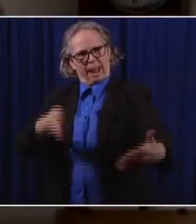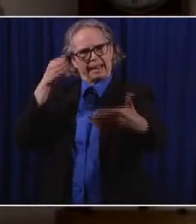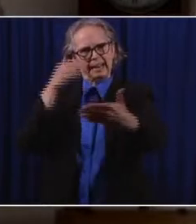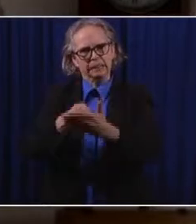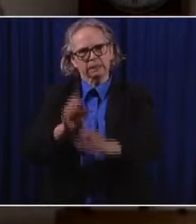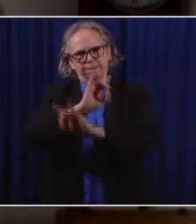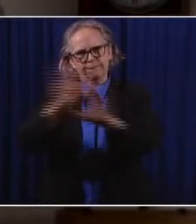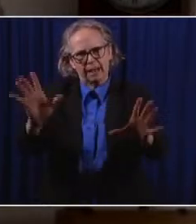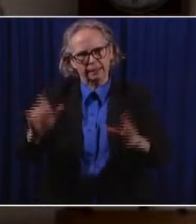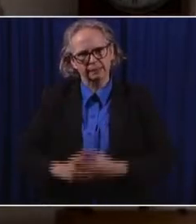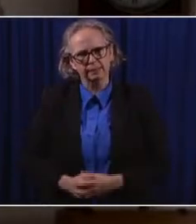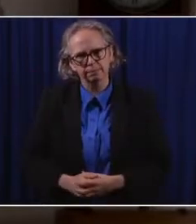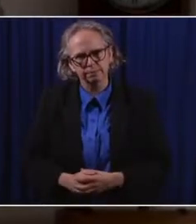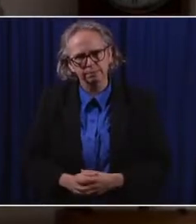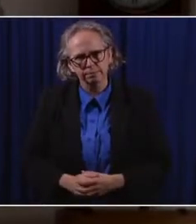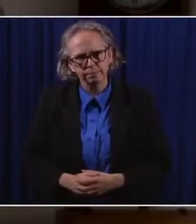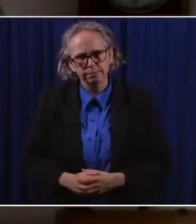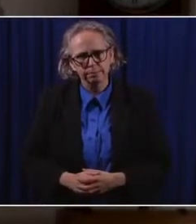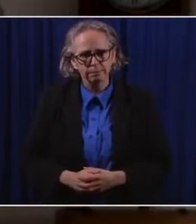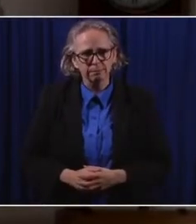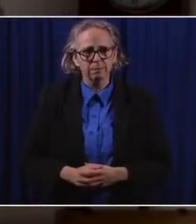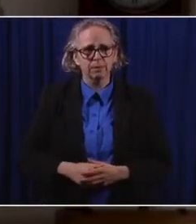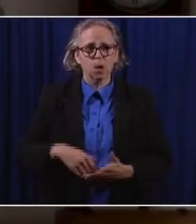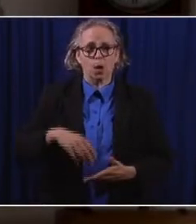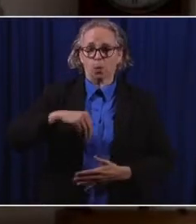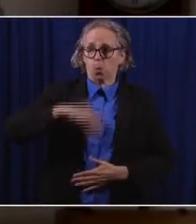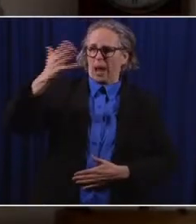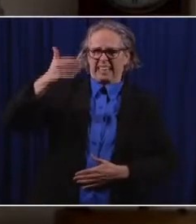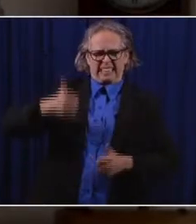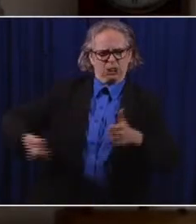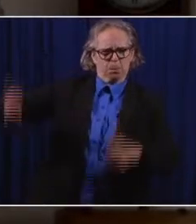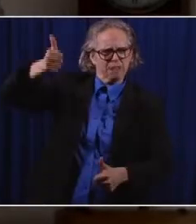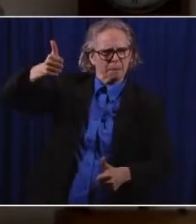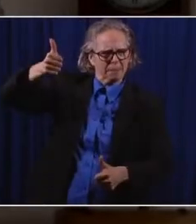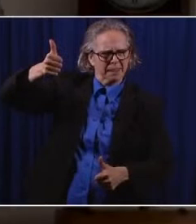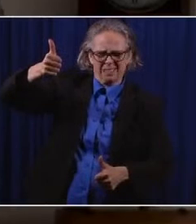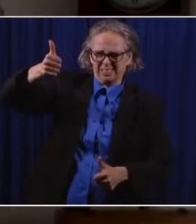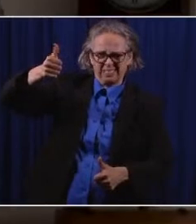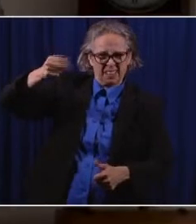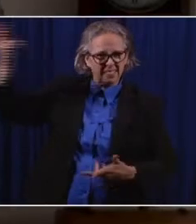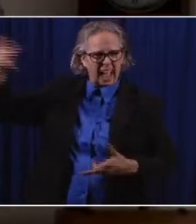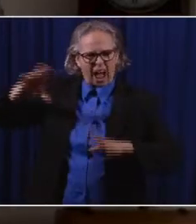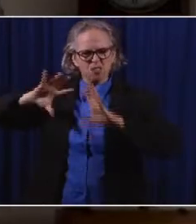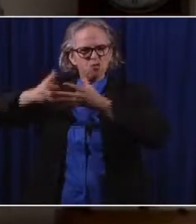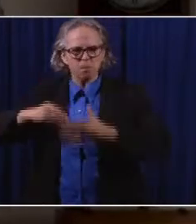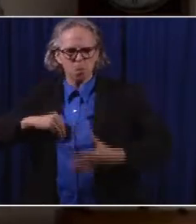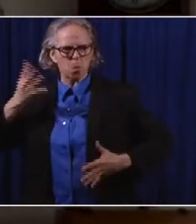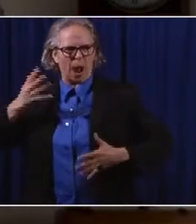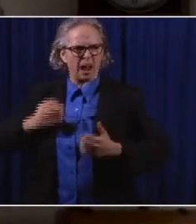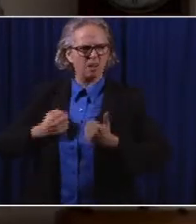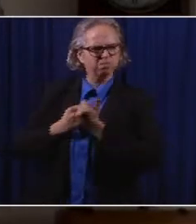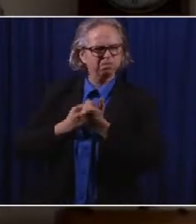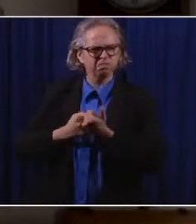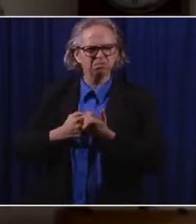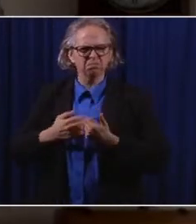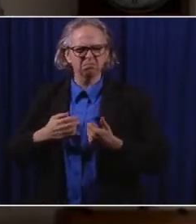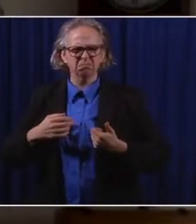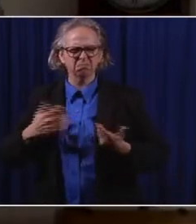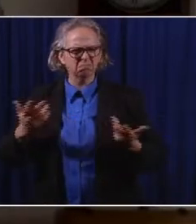White supremacists know only hate. Anti-Semites know only hate. And we could go on and